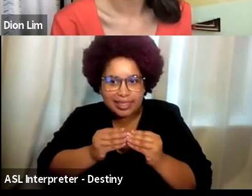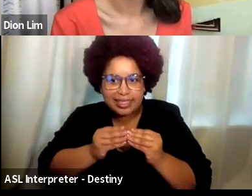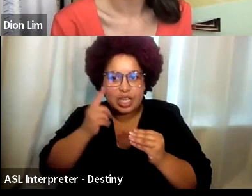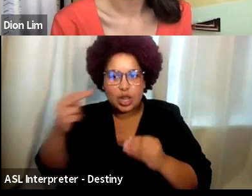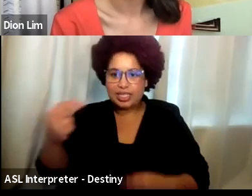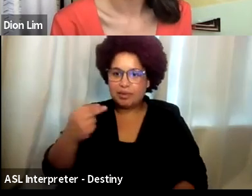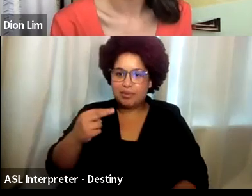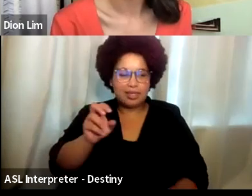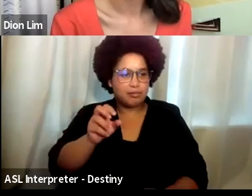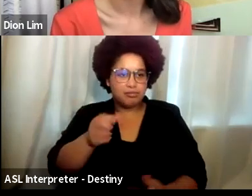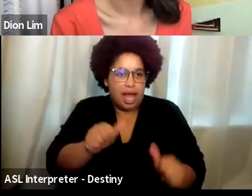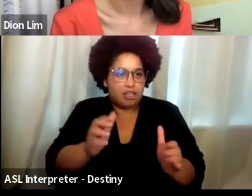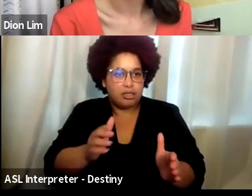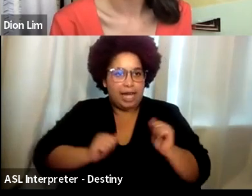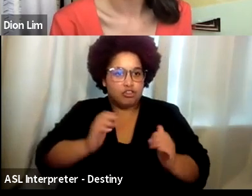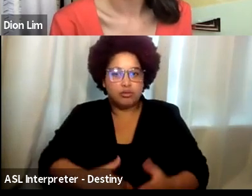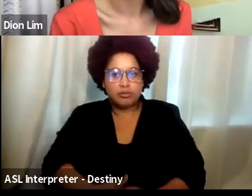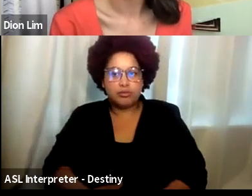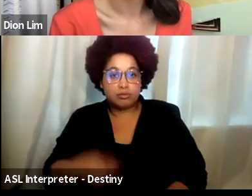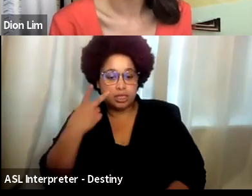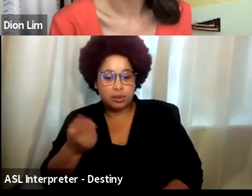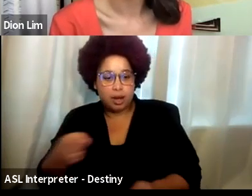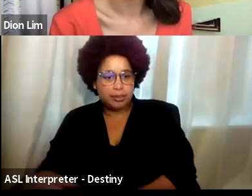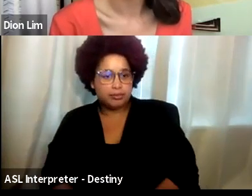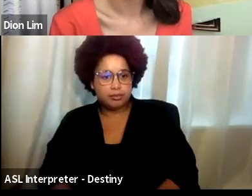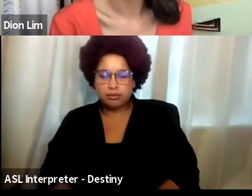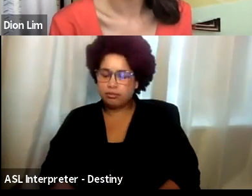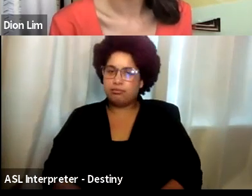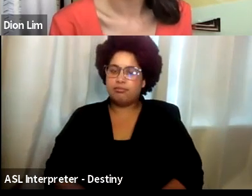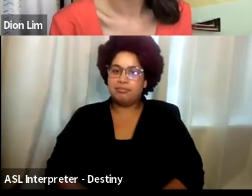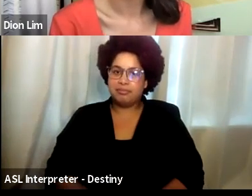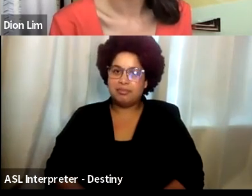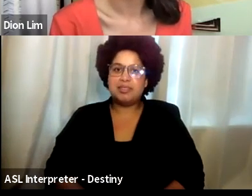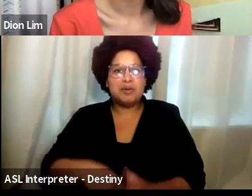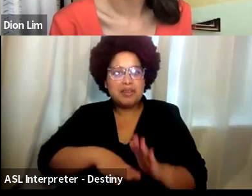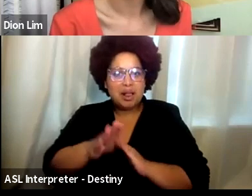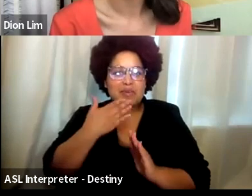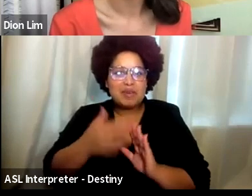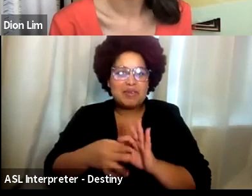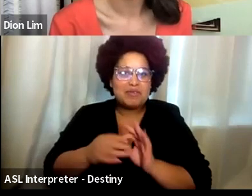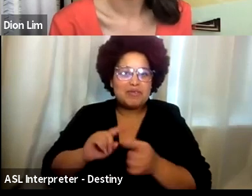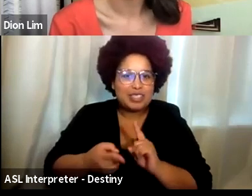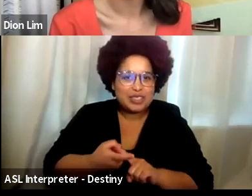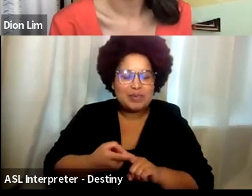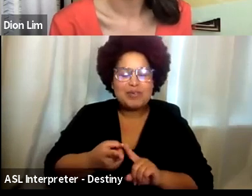at me as just an actress. Mm-hmm. Like, let's see what you got. And, we developed such a great friendship from that.